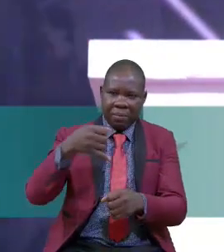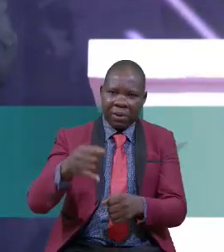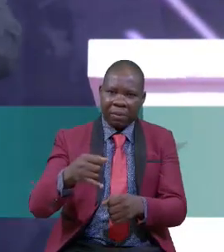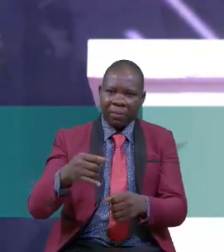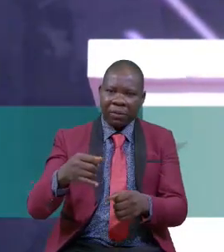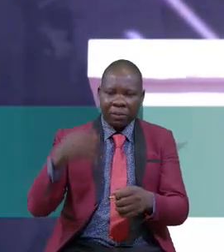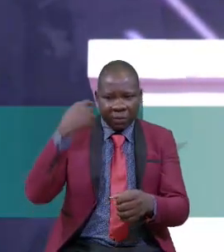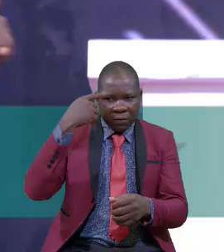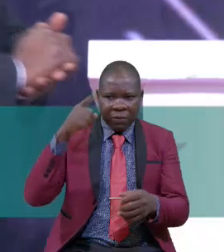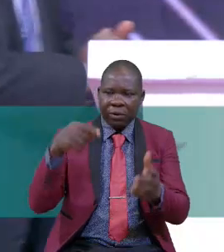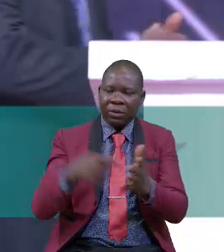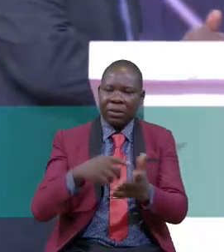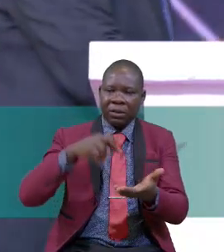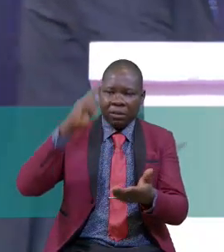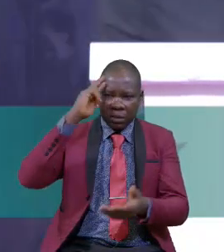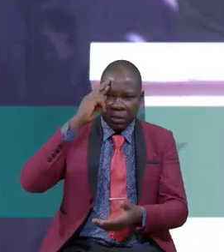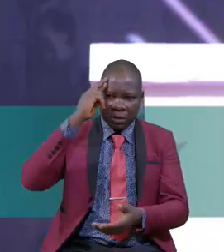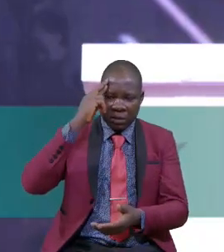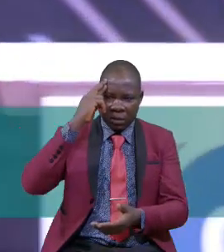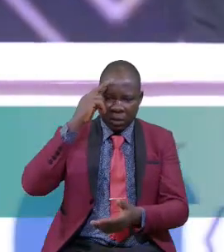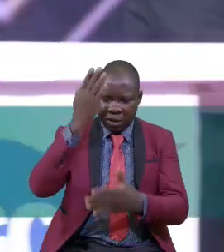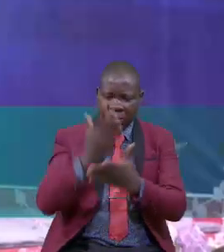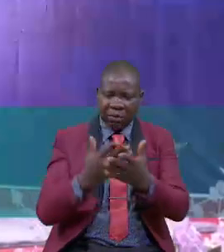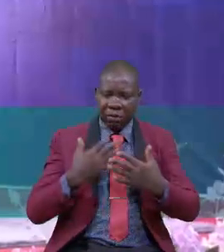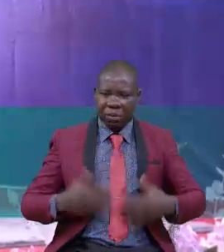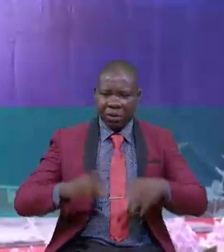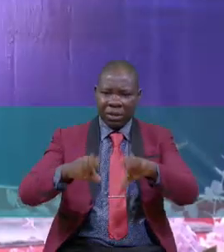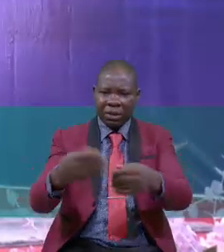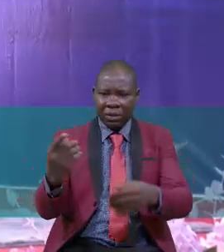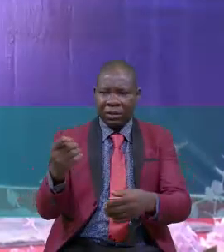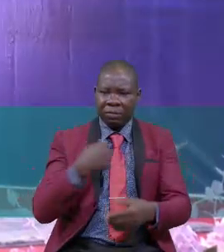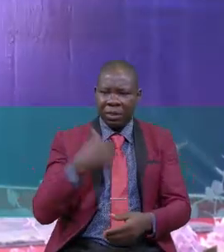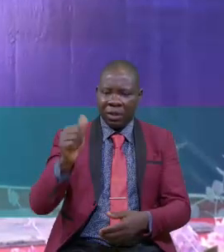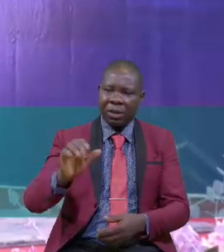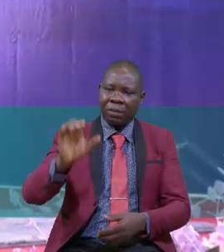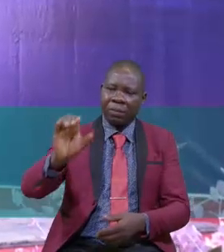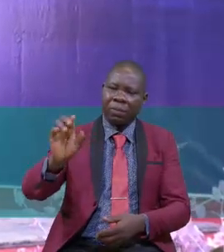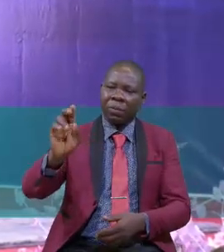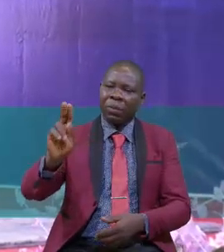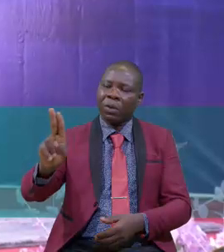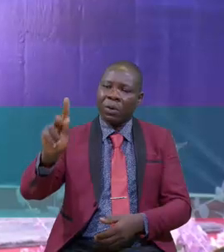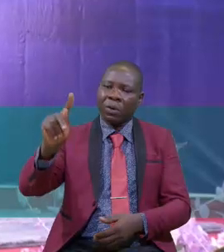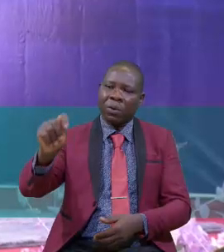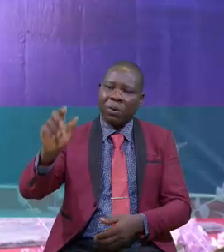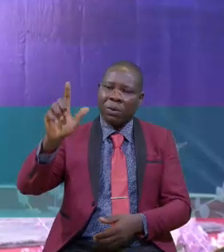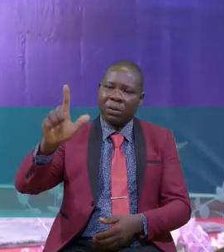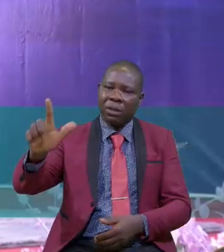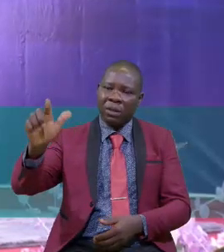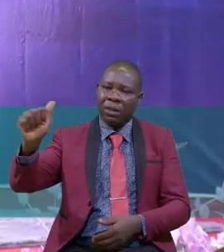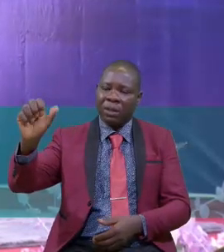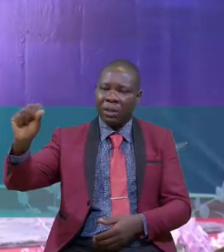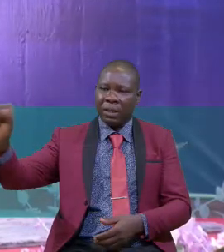Somebody gives me a cutlass. And I say, what's your purpose? Give me a